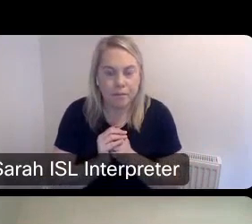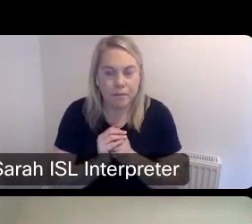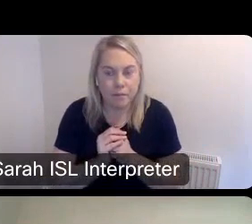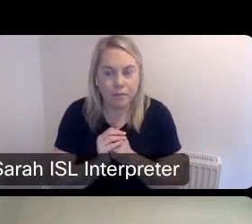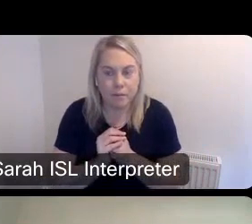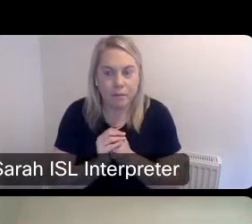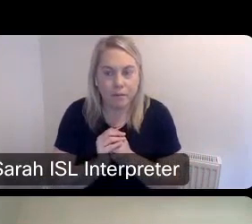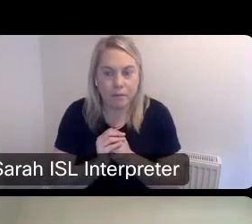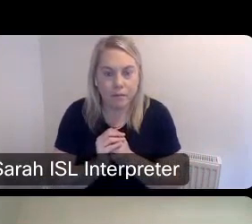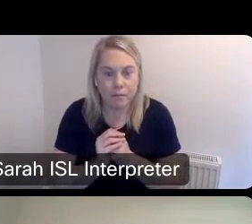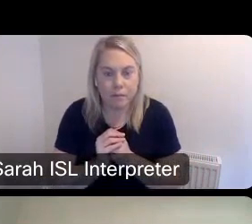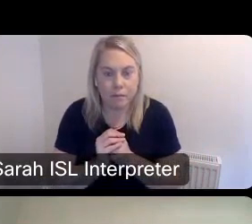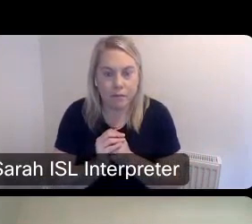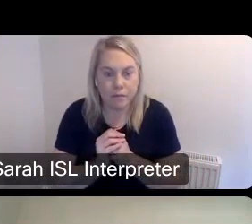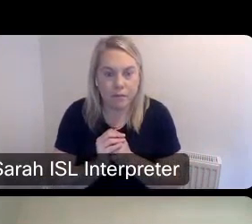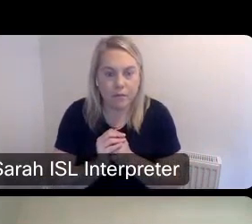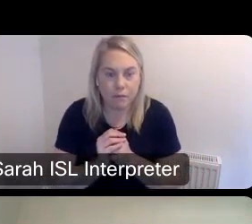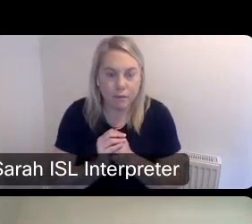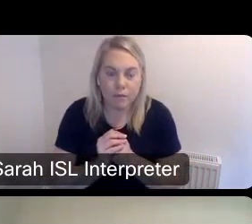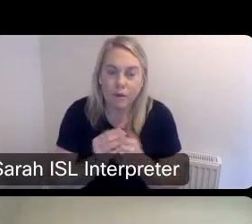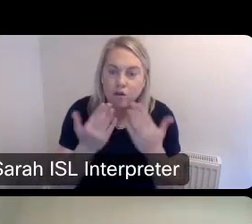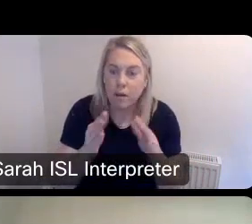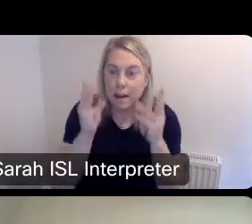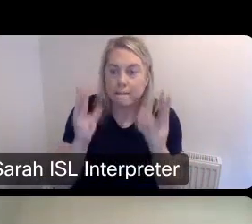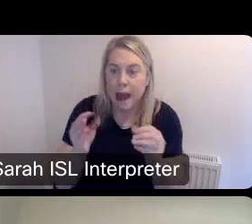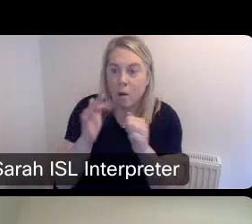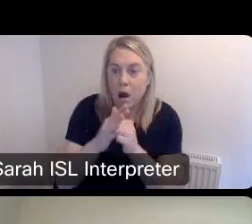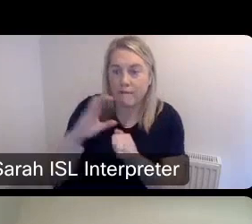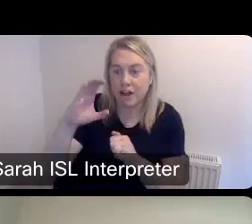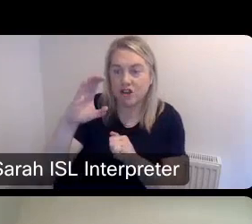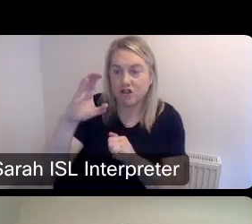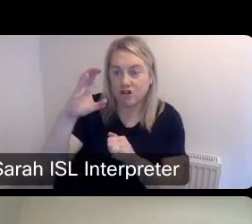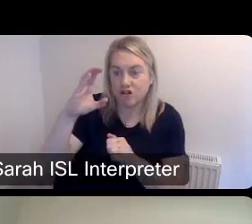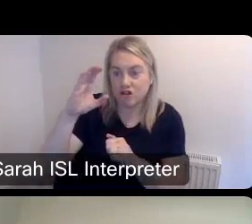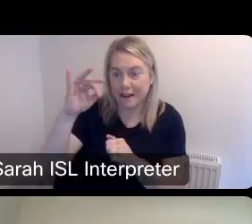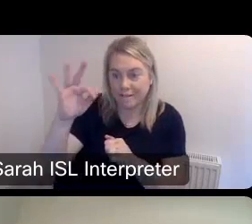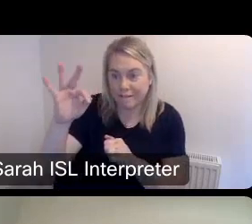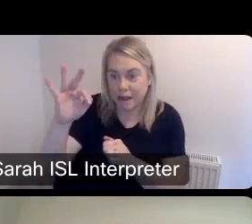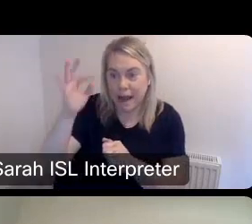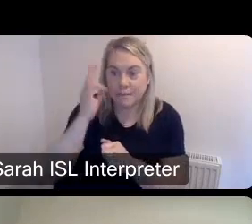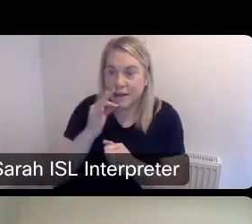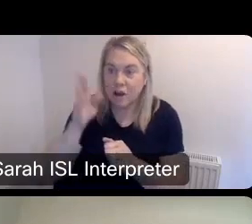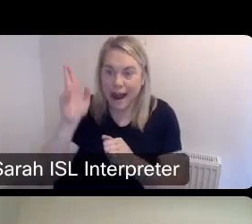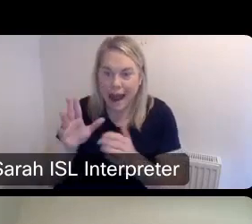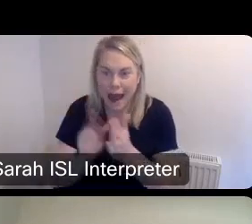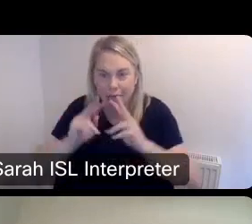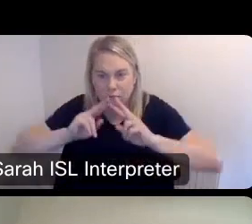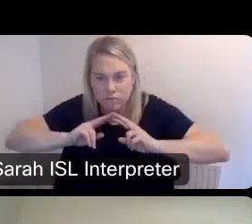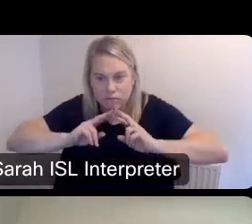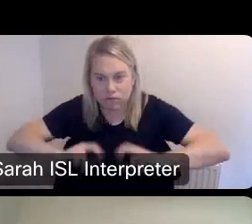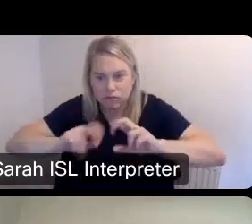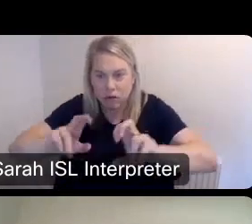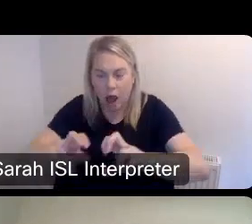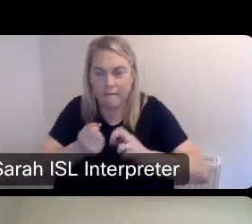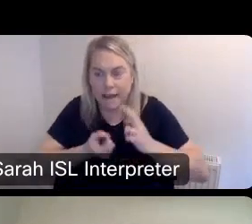It introduces discretionary powers of the Chief Inspector to conduct a review of specified incidents that may have resulted in